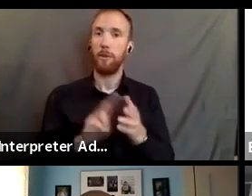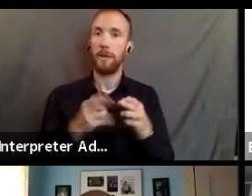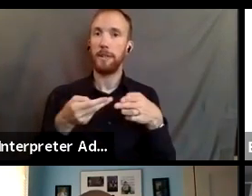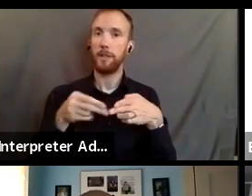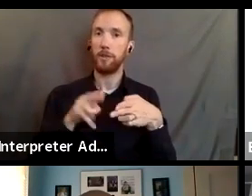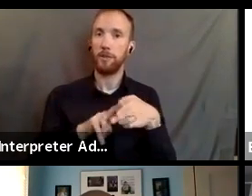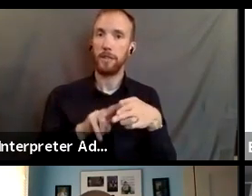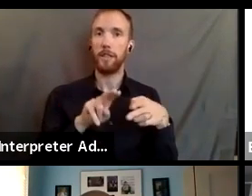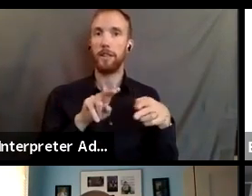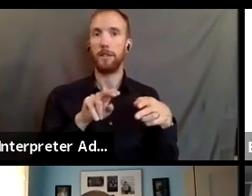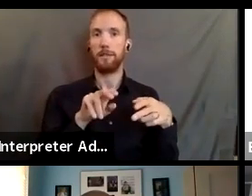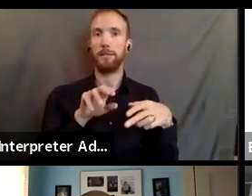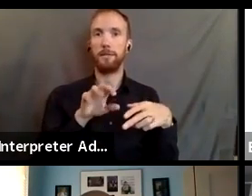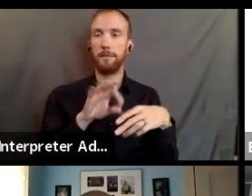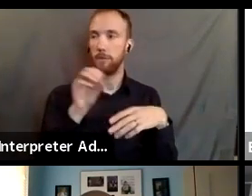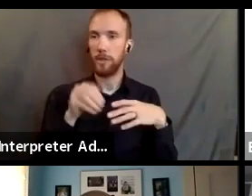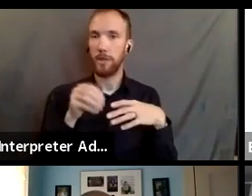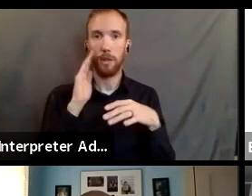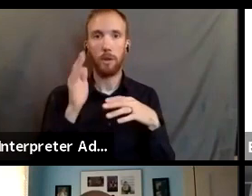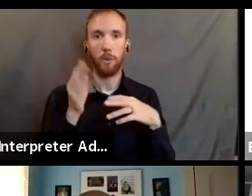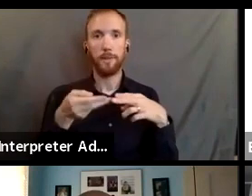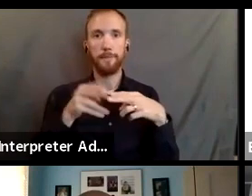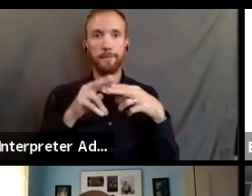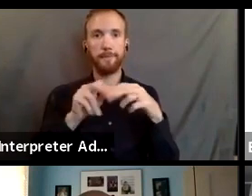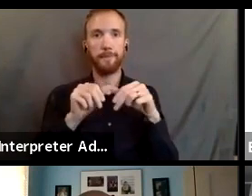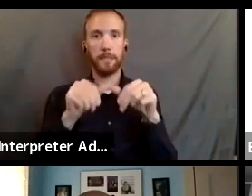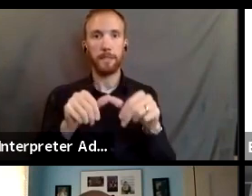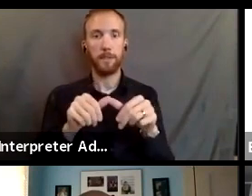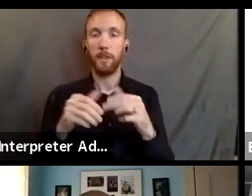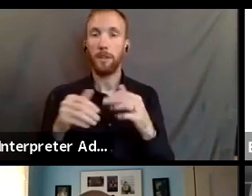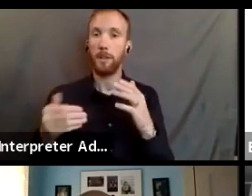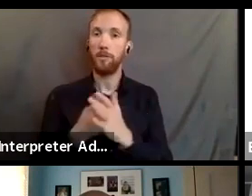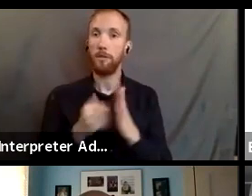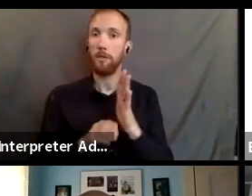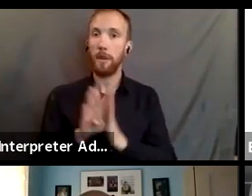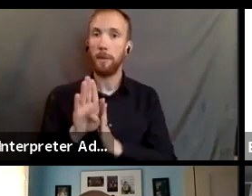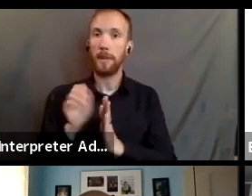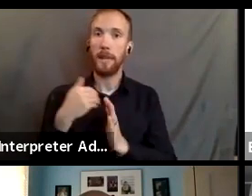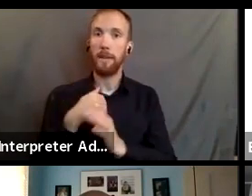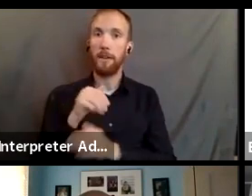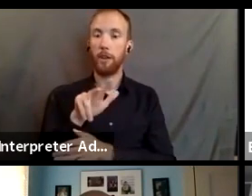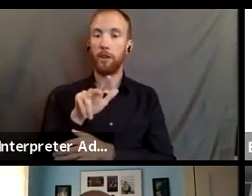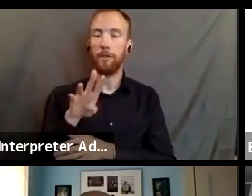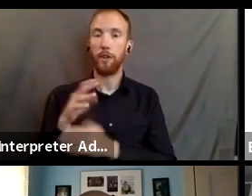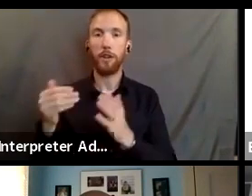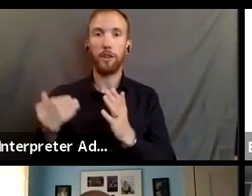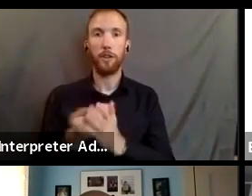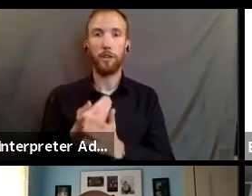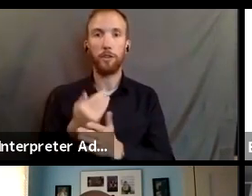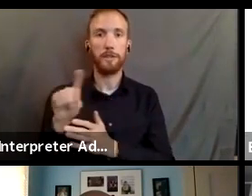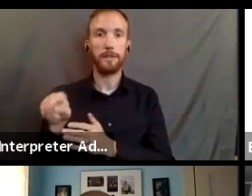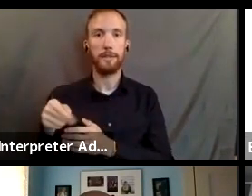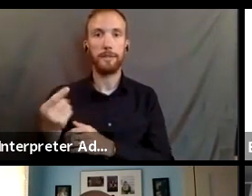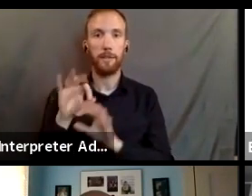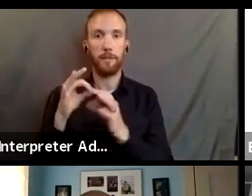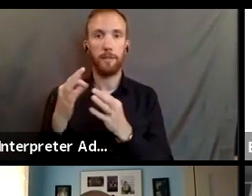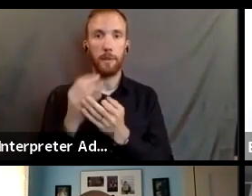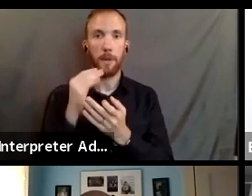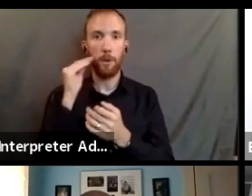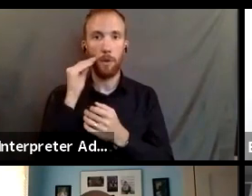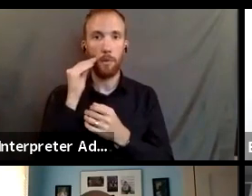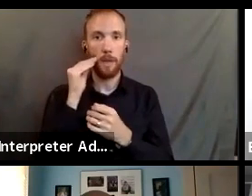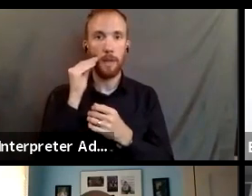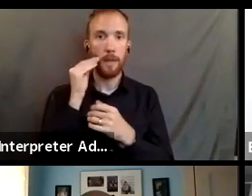continue a new development the sagnash glenn has 34 new single-family homes also empty nesters out of